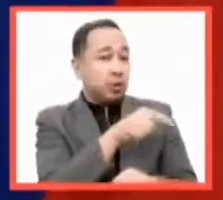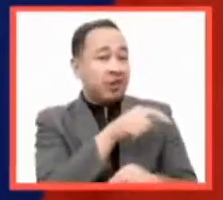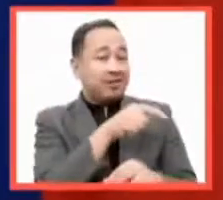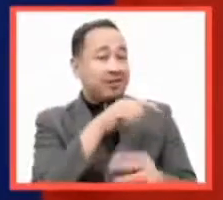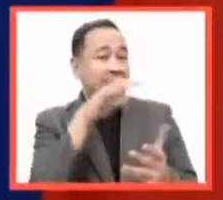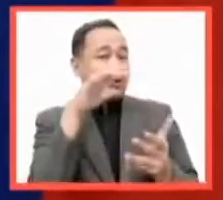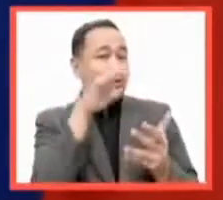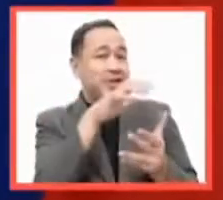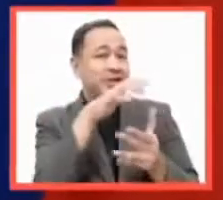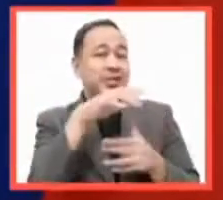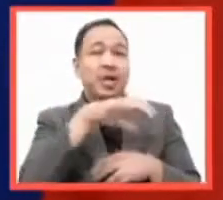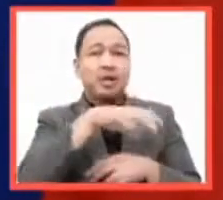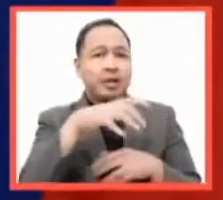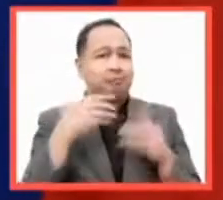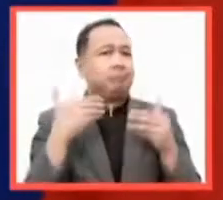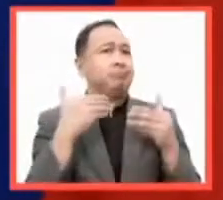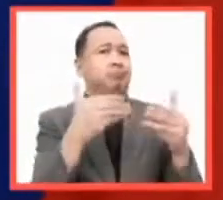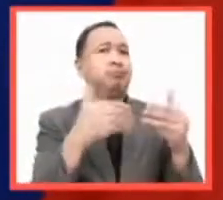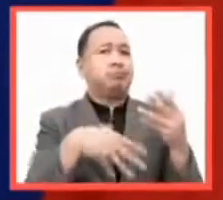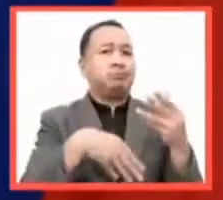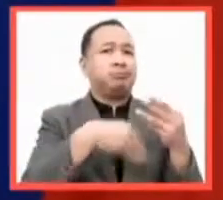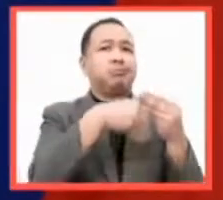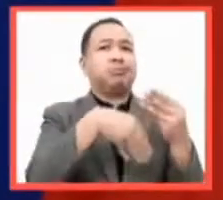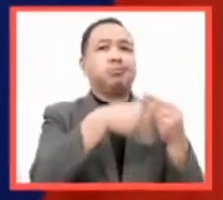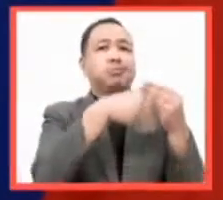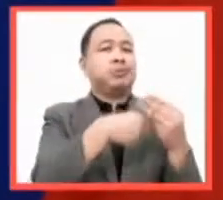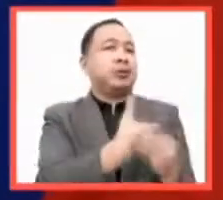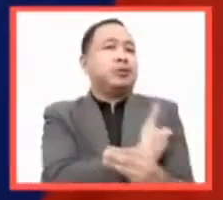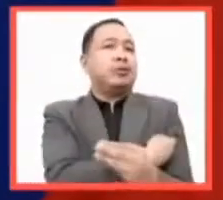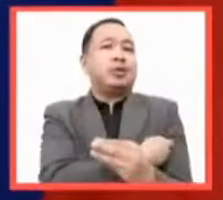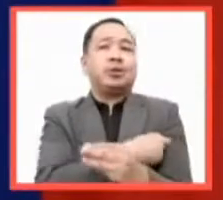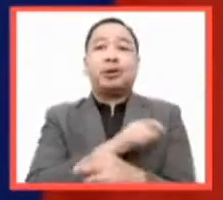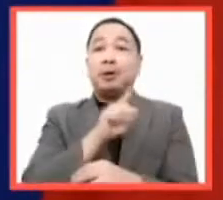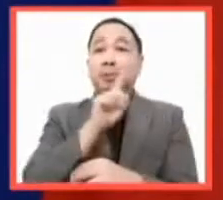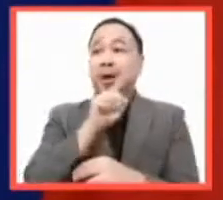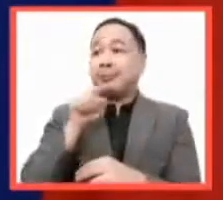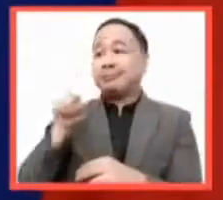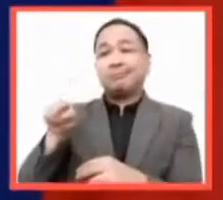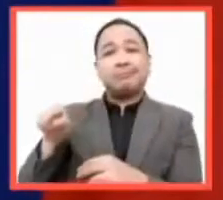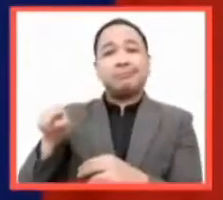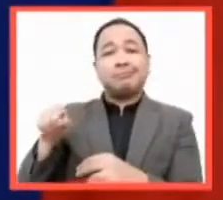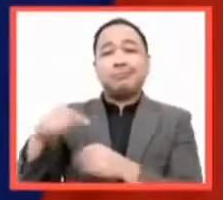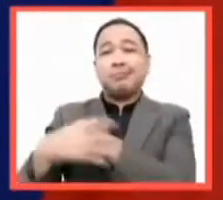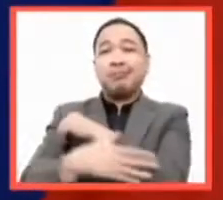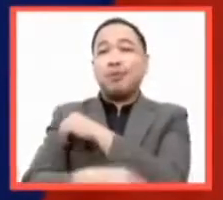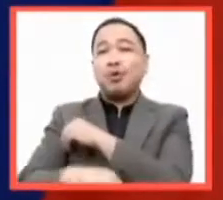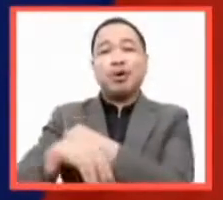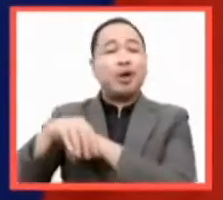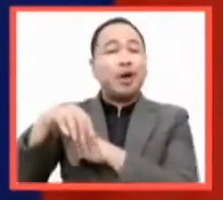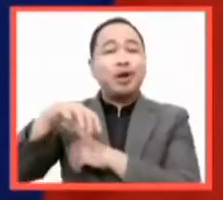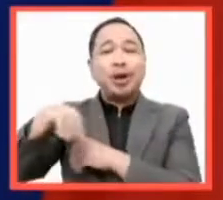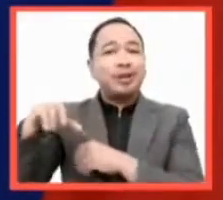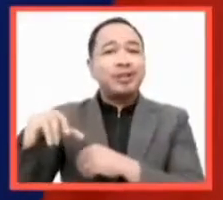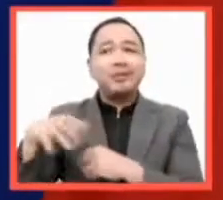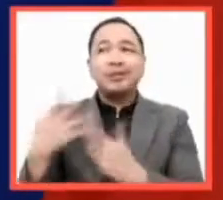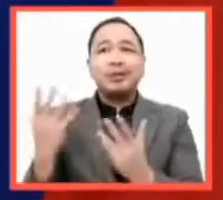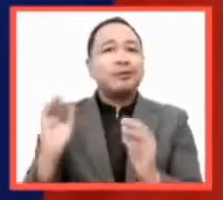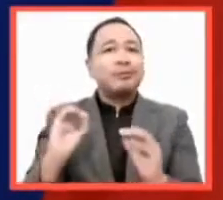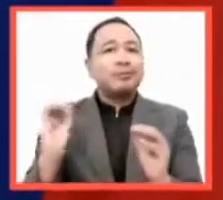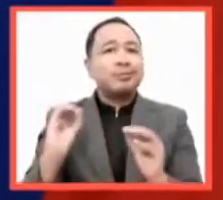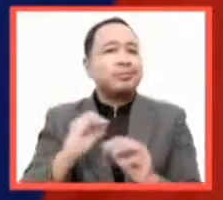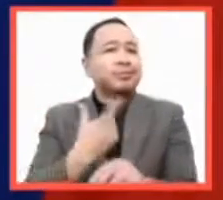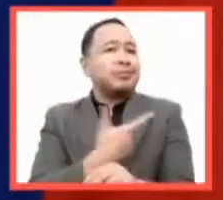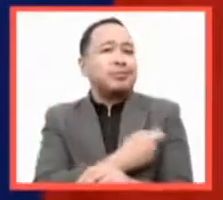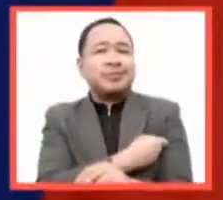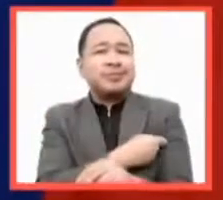doses just to get by. This is shocking beyond belief and must be